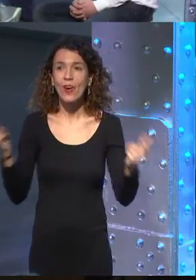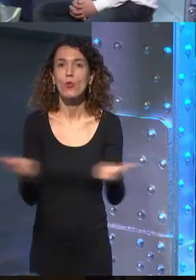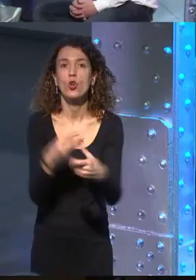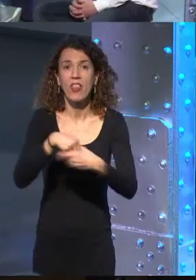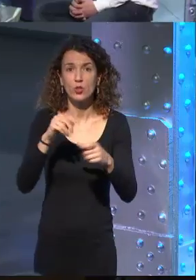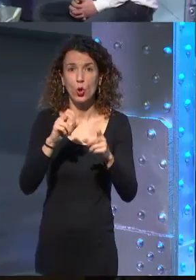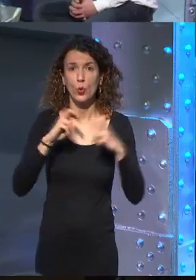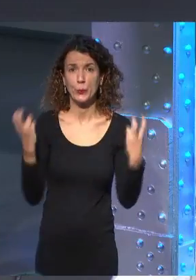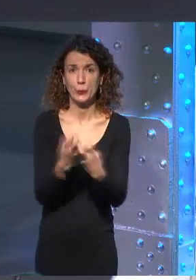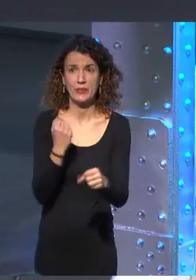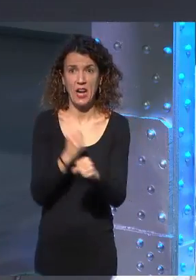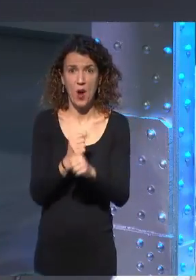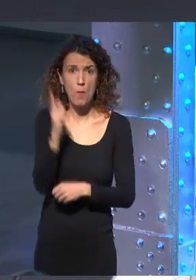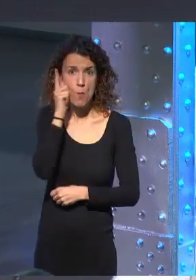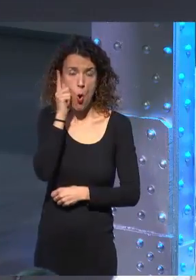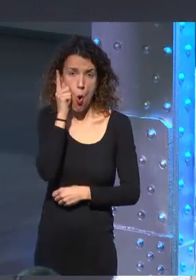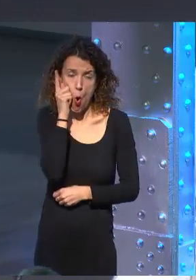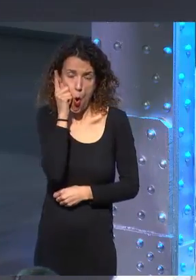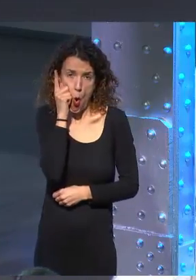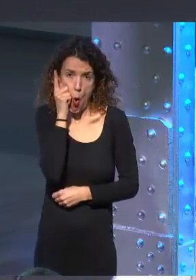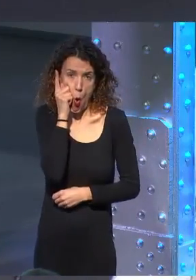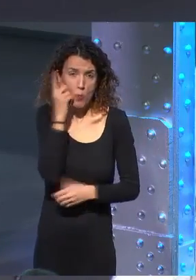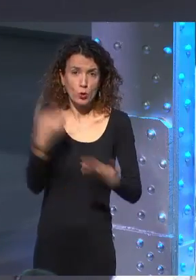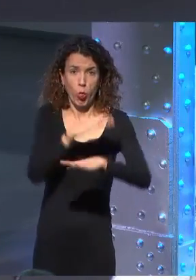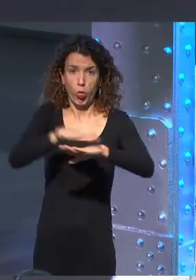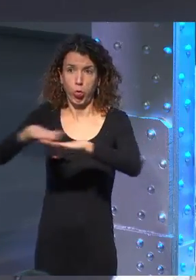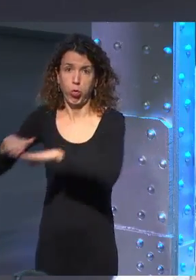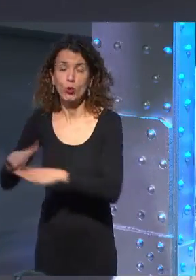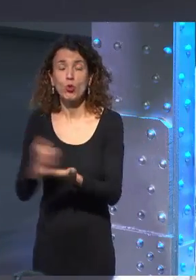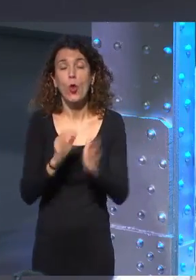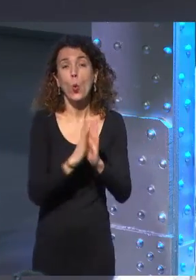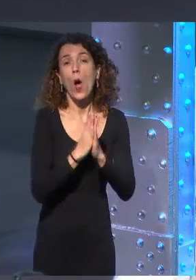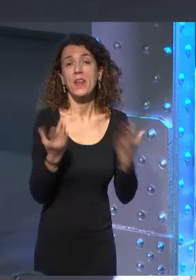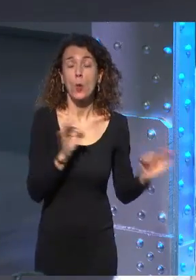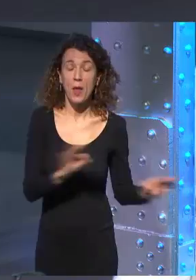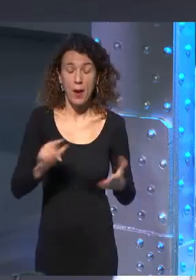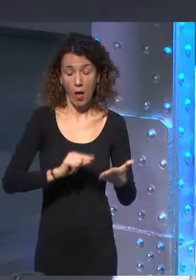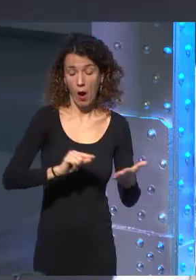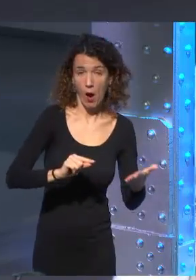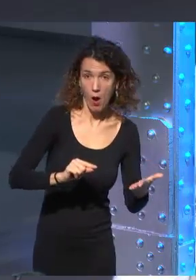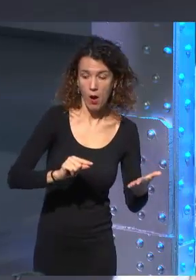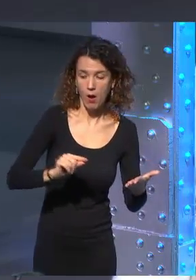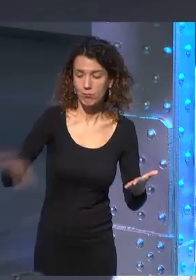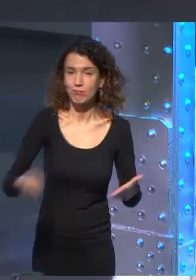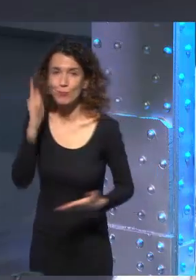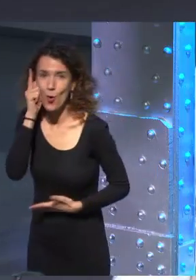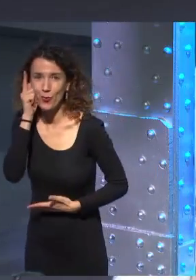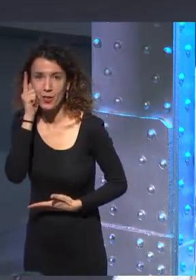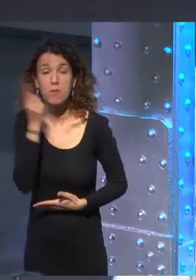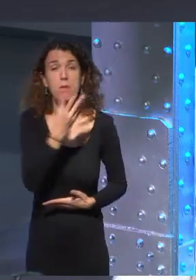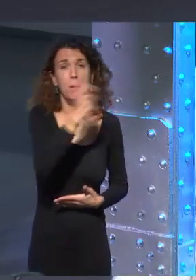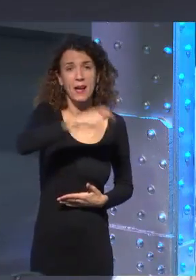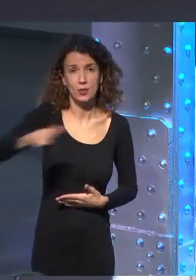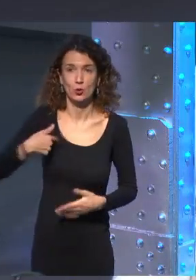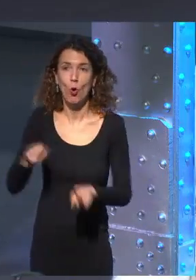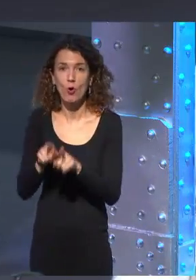company, and we have seen in the meetings in businesses, our mobiles are very important